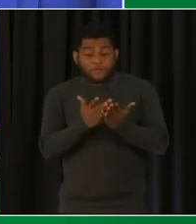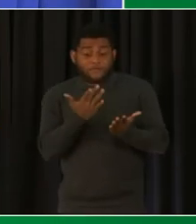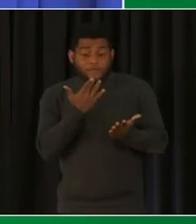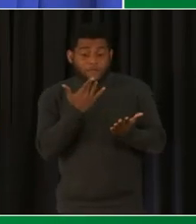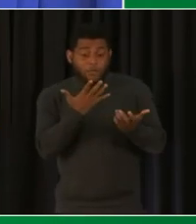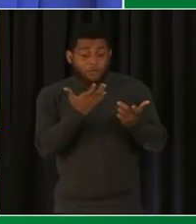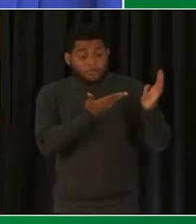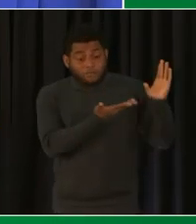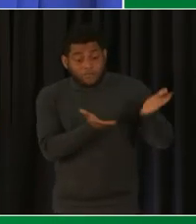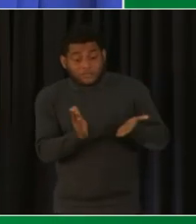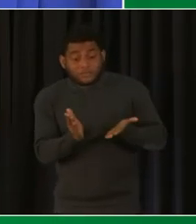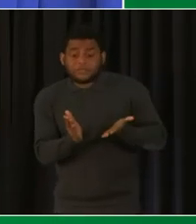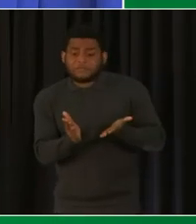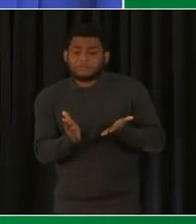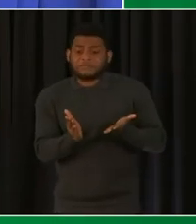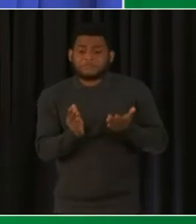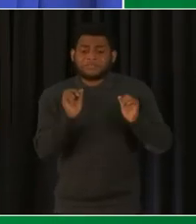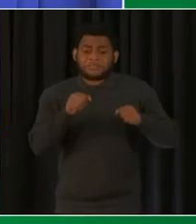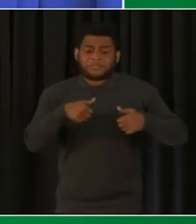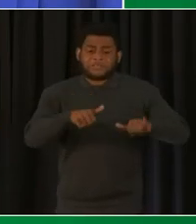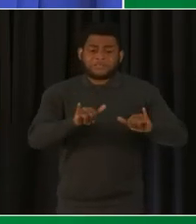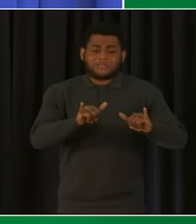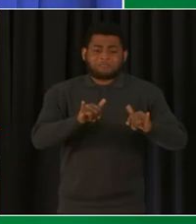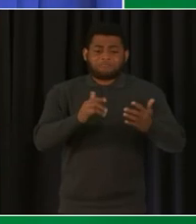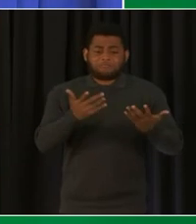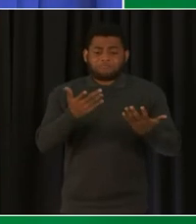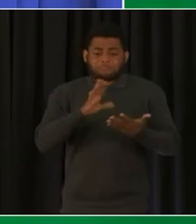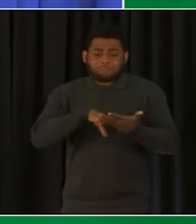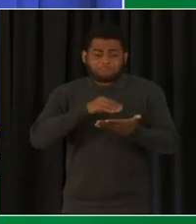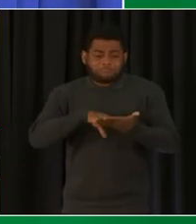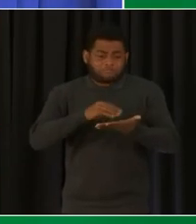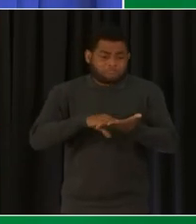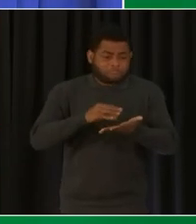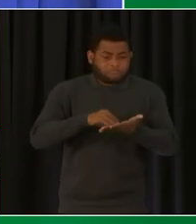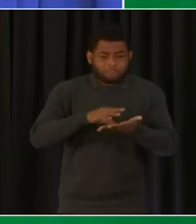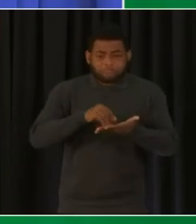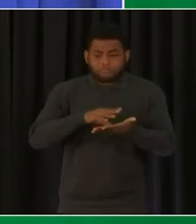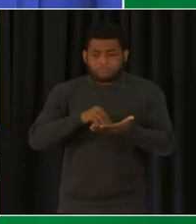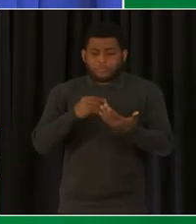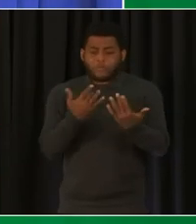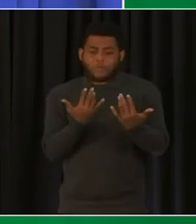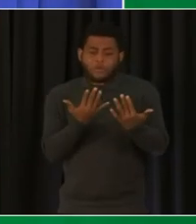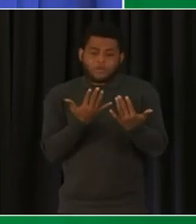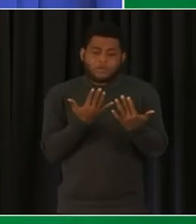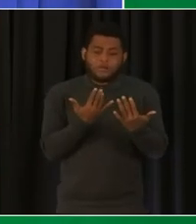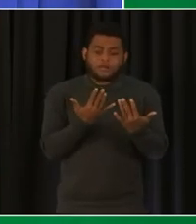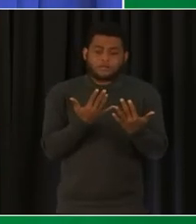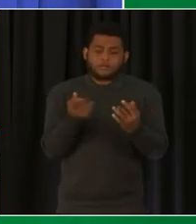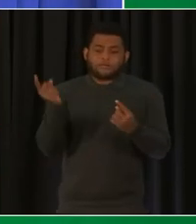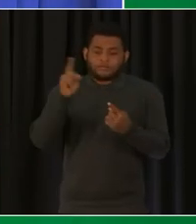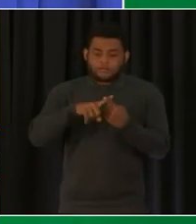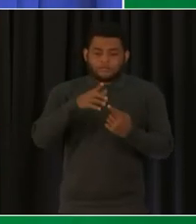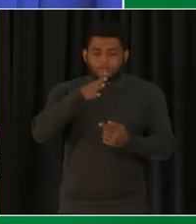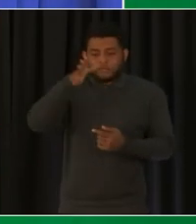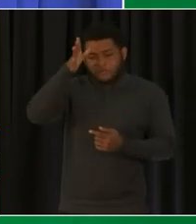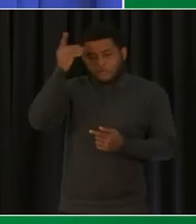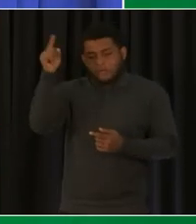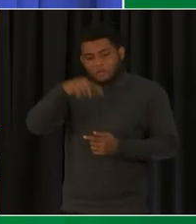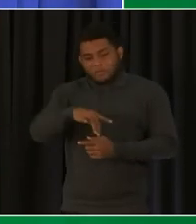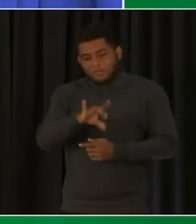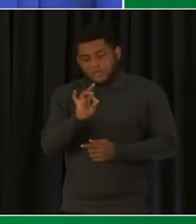so that, they're able to kind of stay engaged so their families are able to pick them up. That is something we do try to